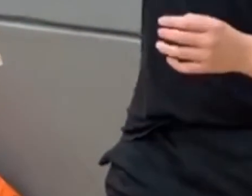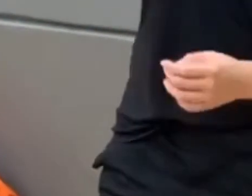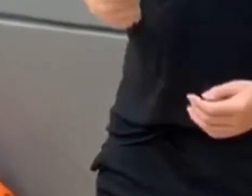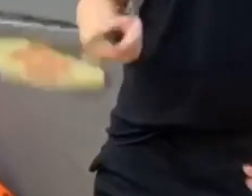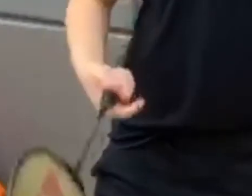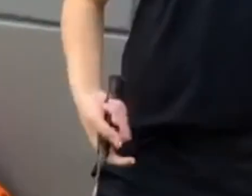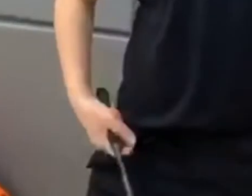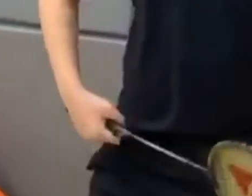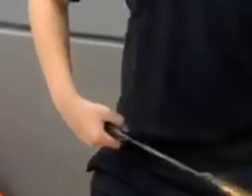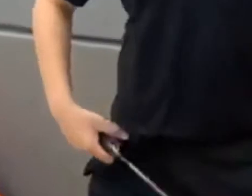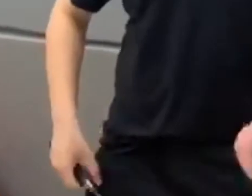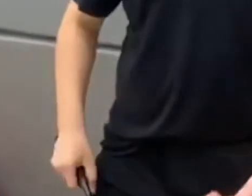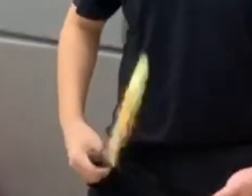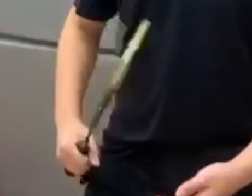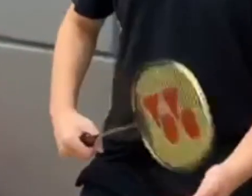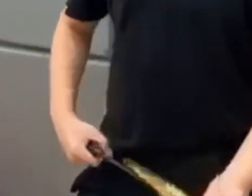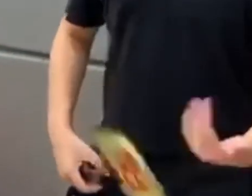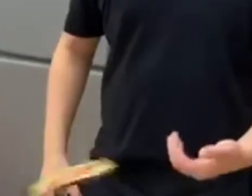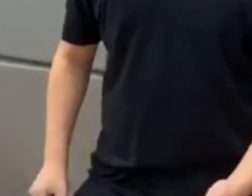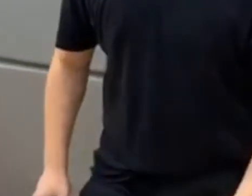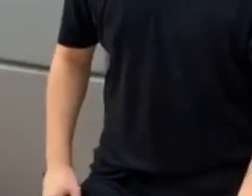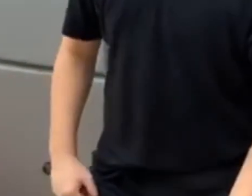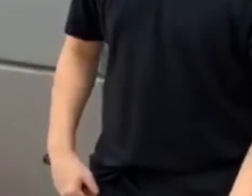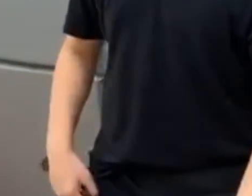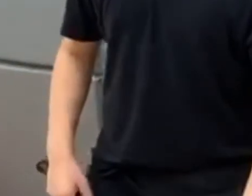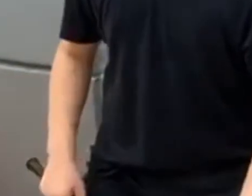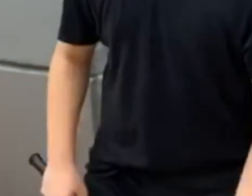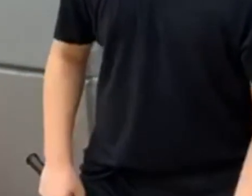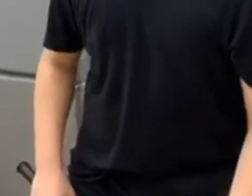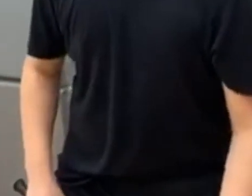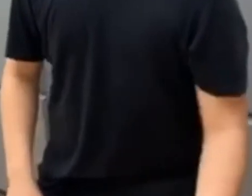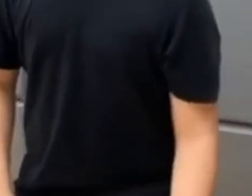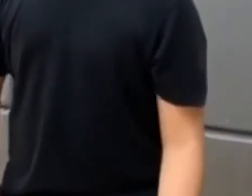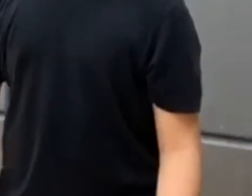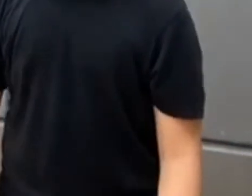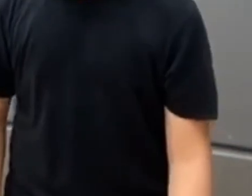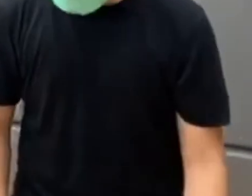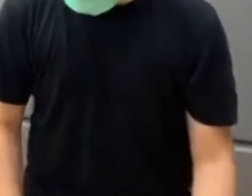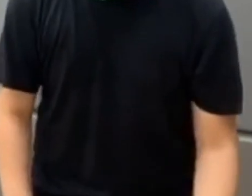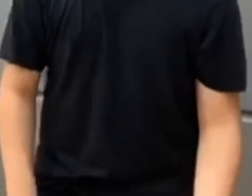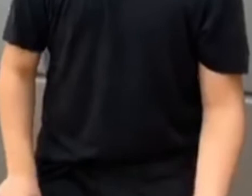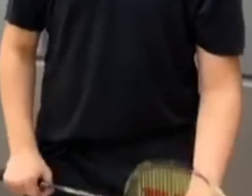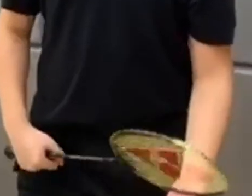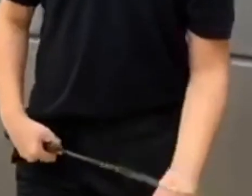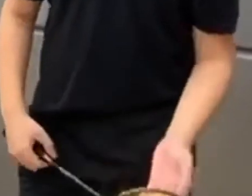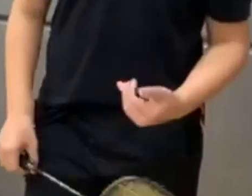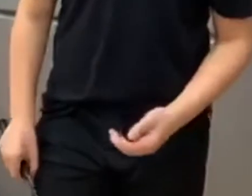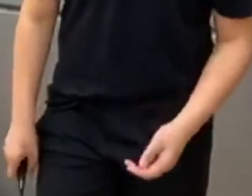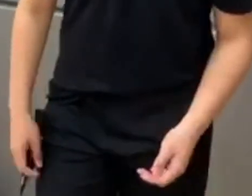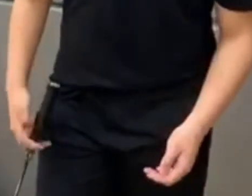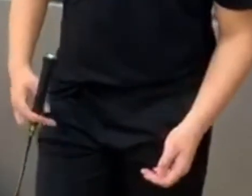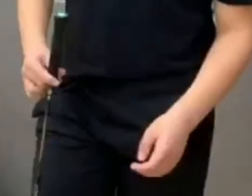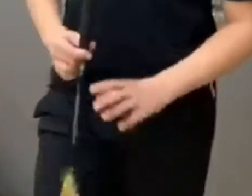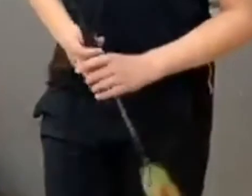back. This one you only have your knees. And it really tells us like how important our legs in badminton is. Like some of us think